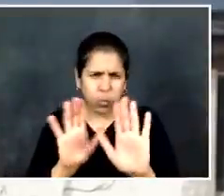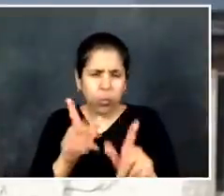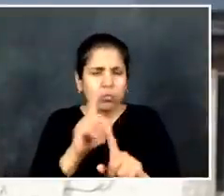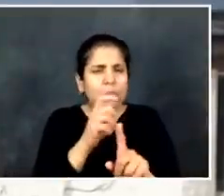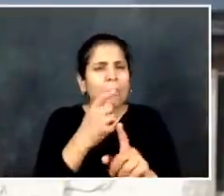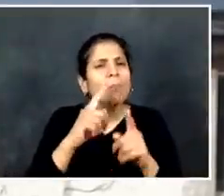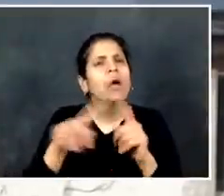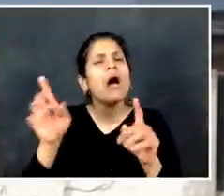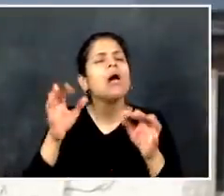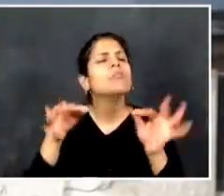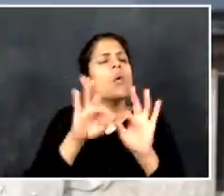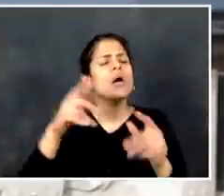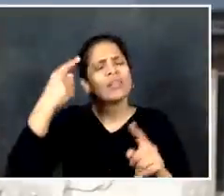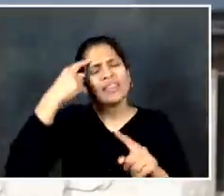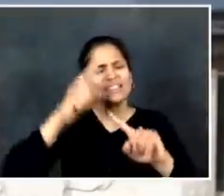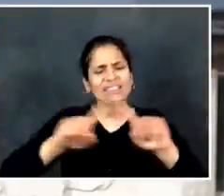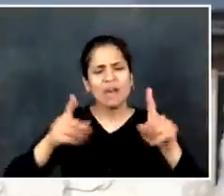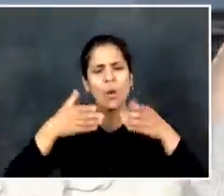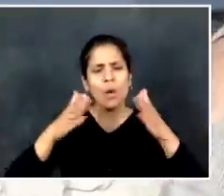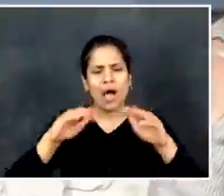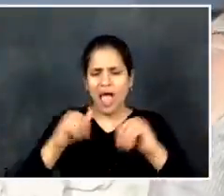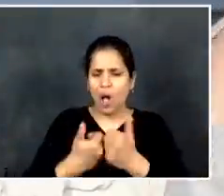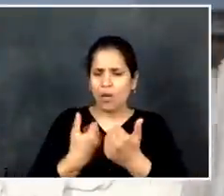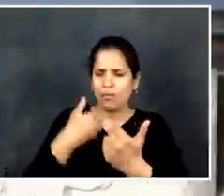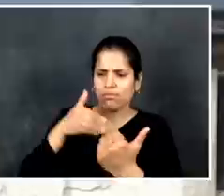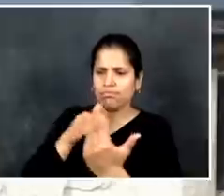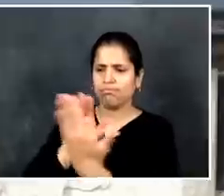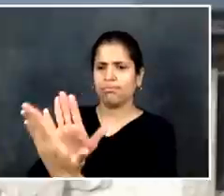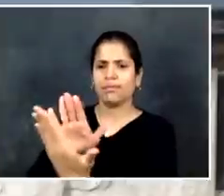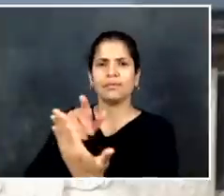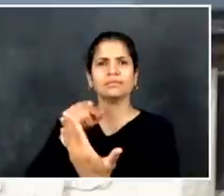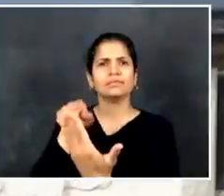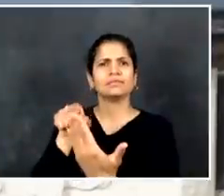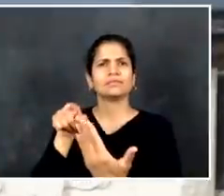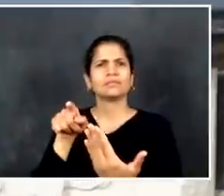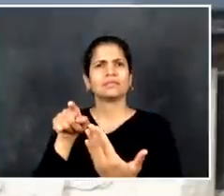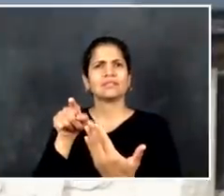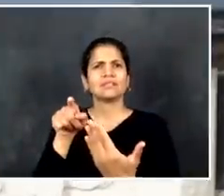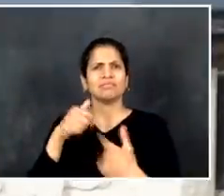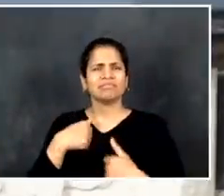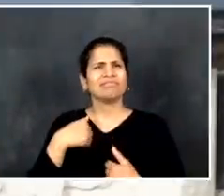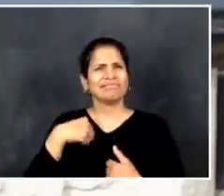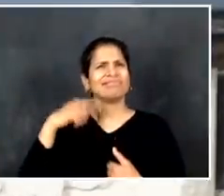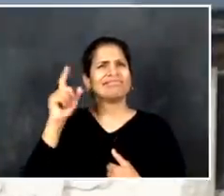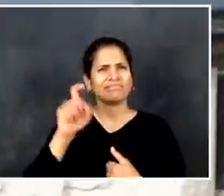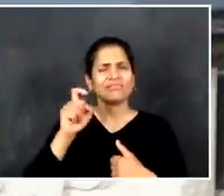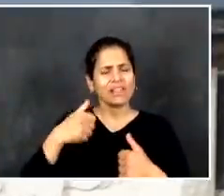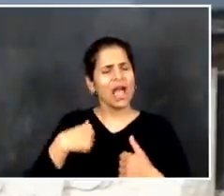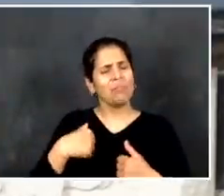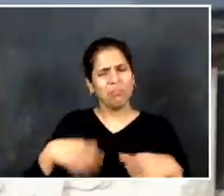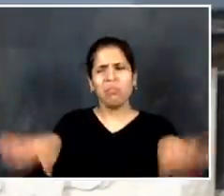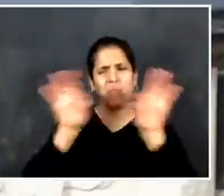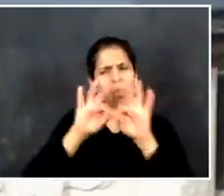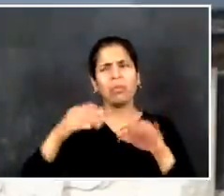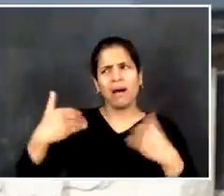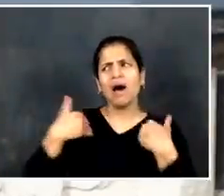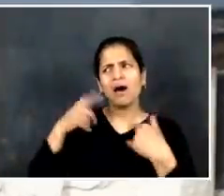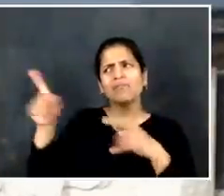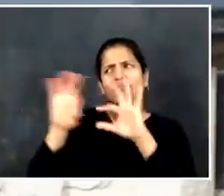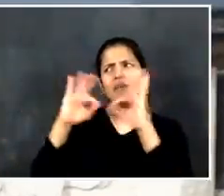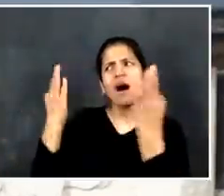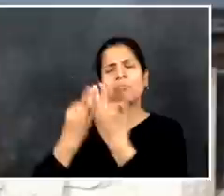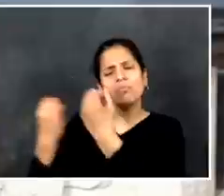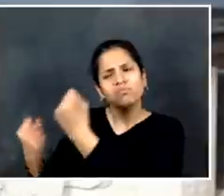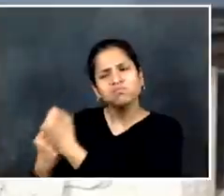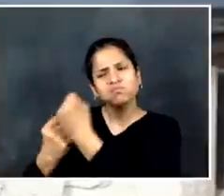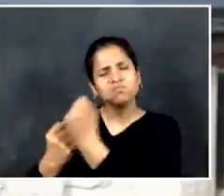that advocacy still has a place. So we will work together with the hospitals to figure out how we can do that for this circumstance in a